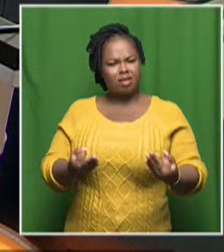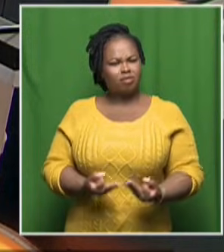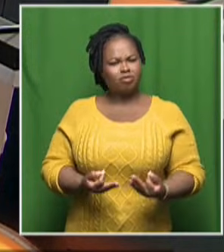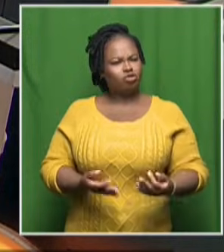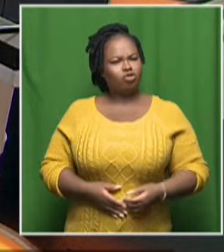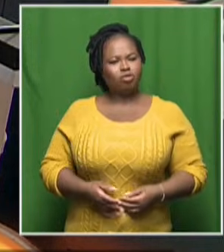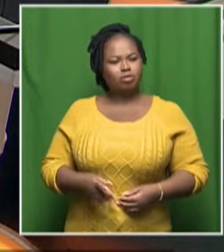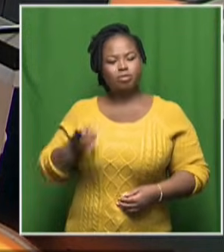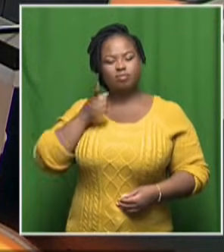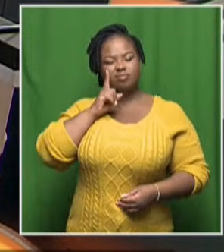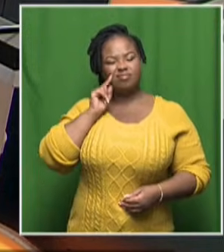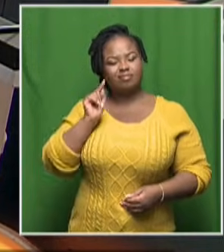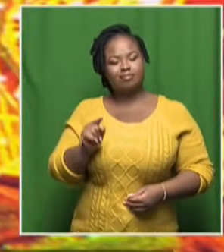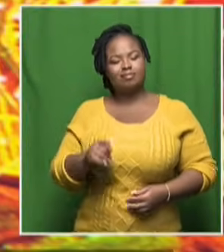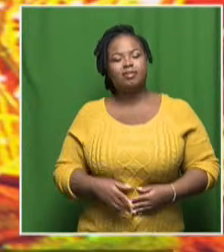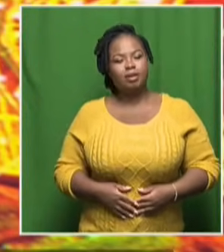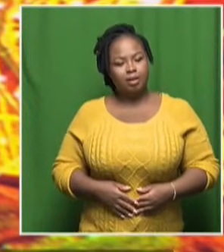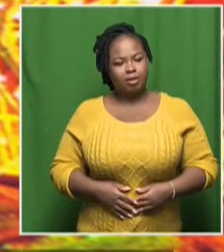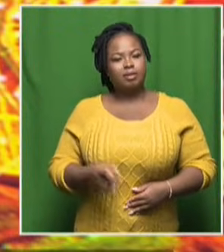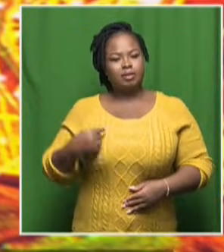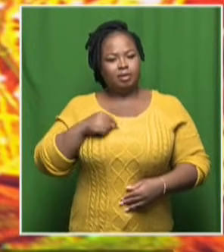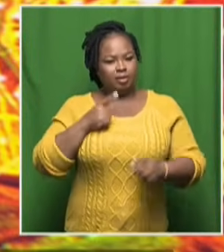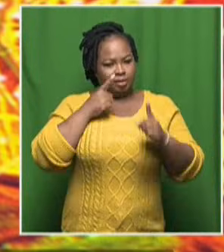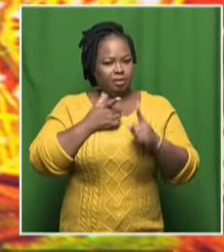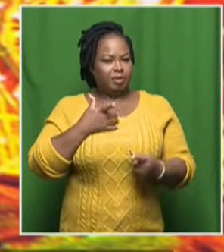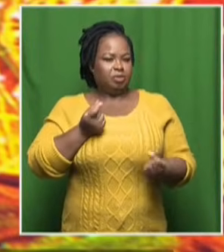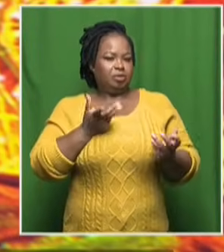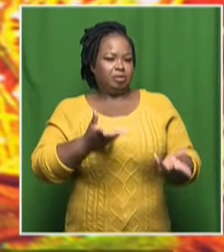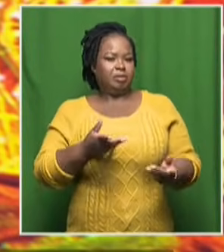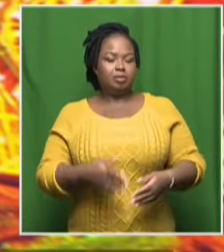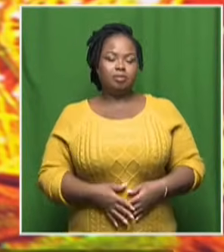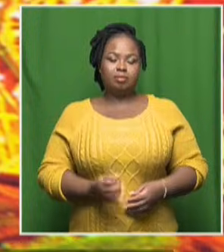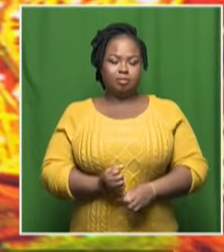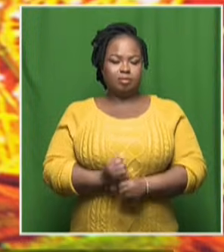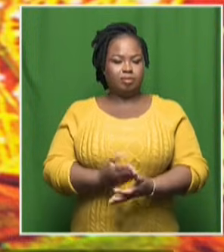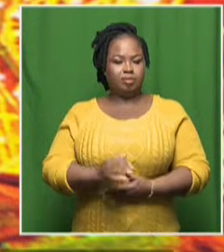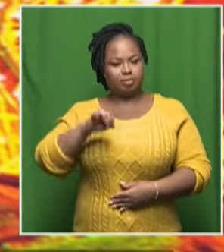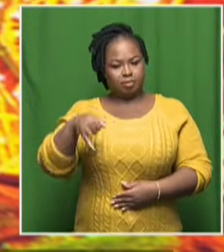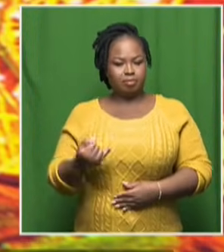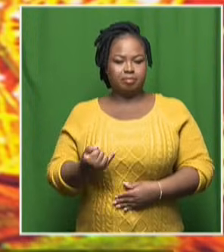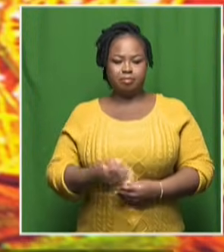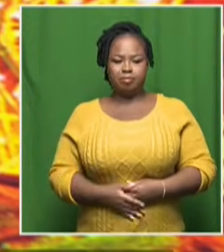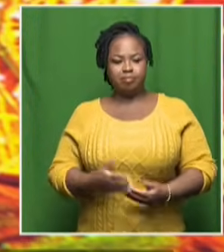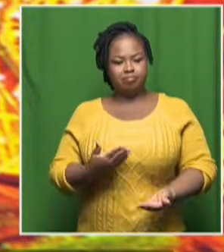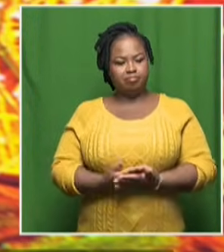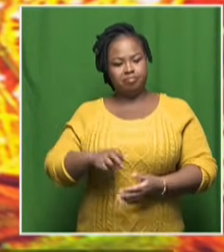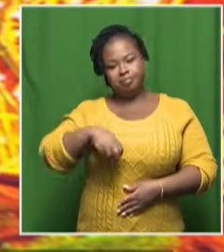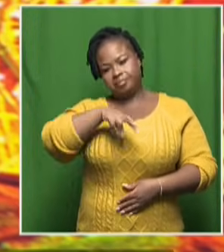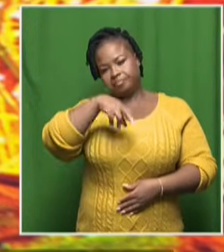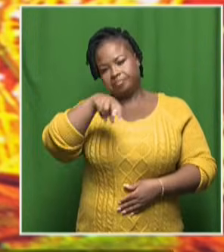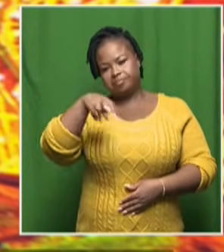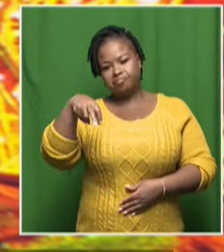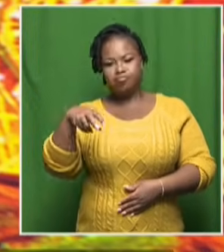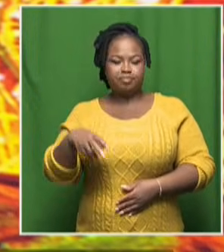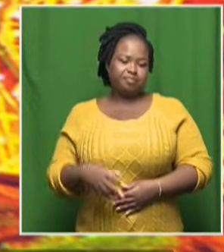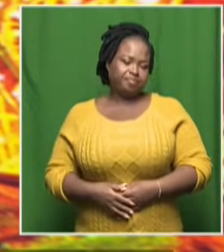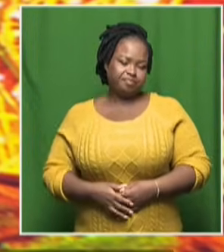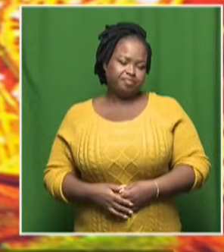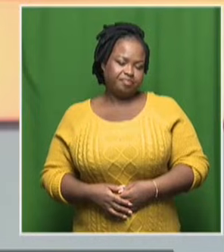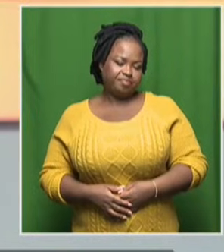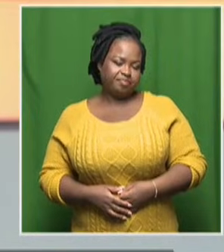Festival of Lights. Yeah. And that's exactly what we set out to do, to make sure that Joburg becomes a tourist attraction during the